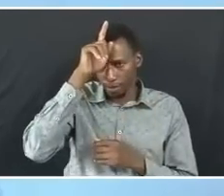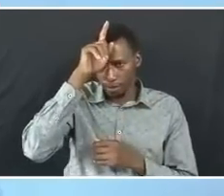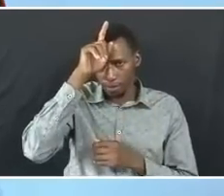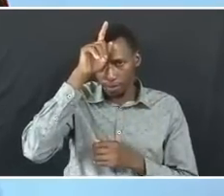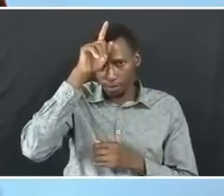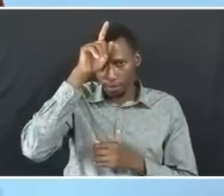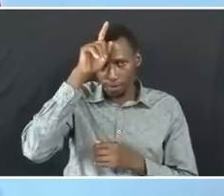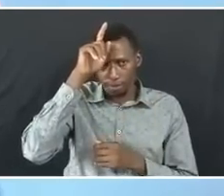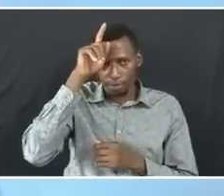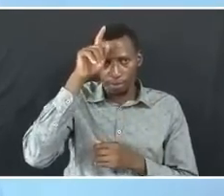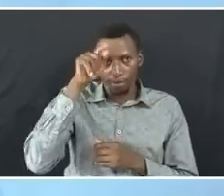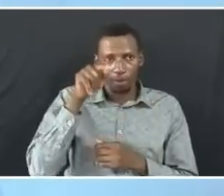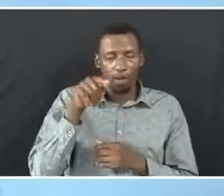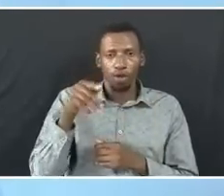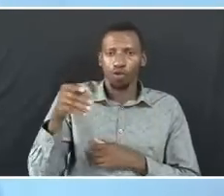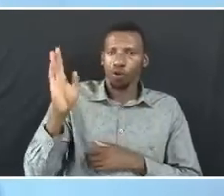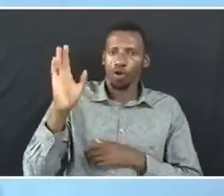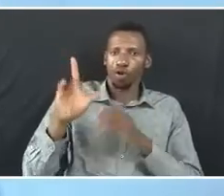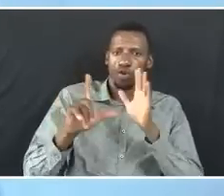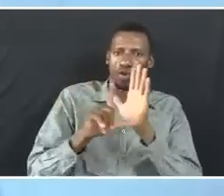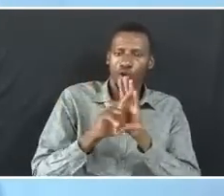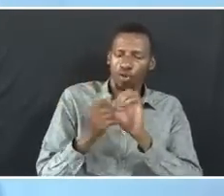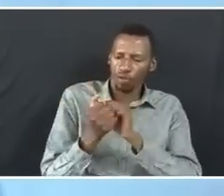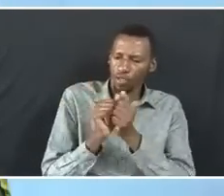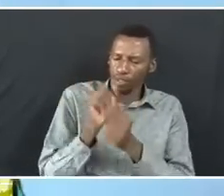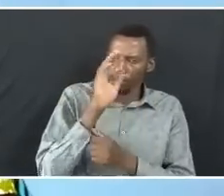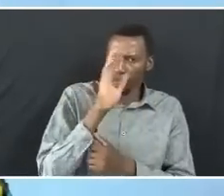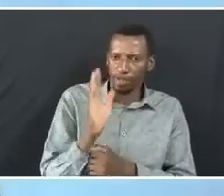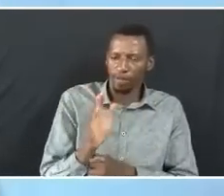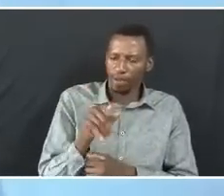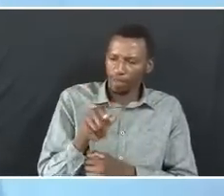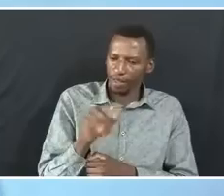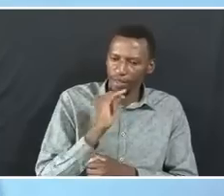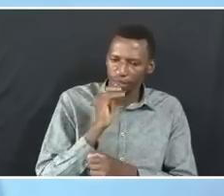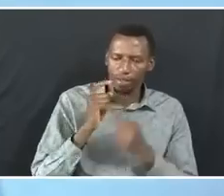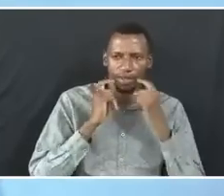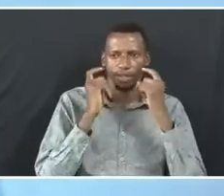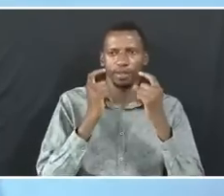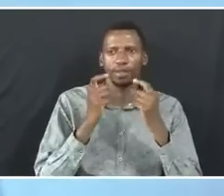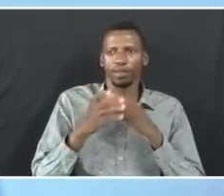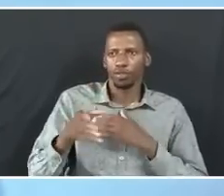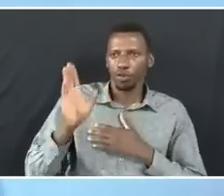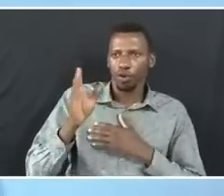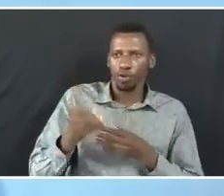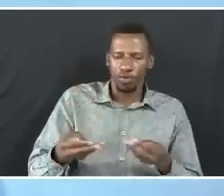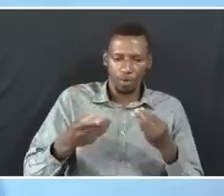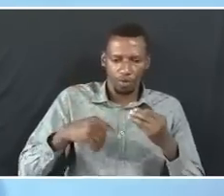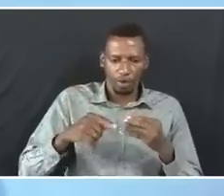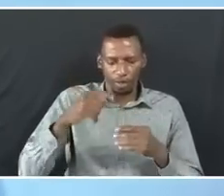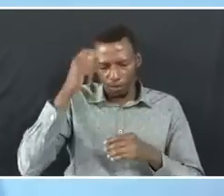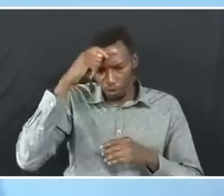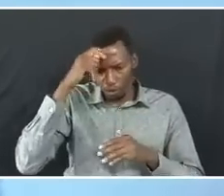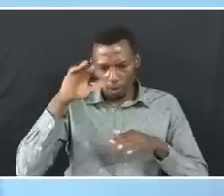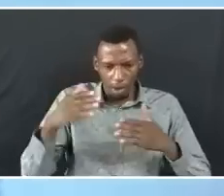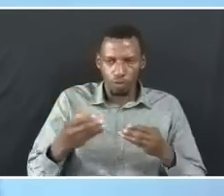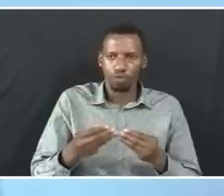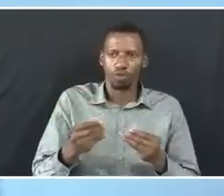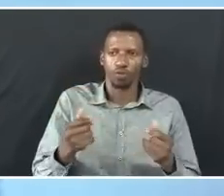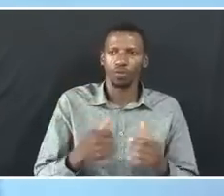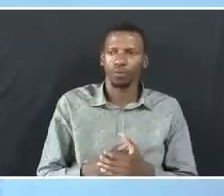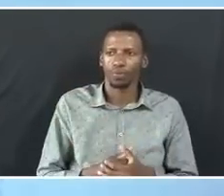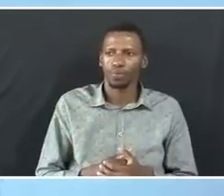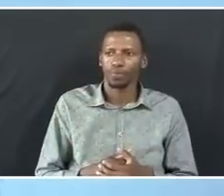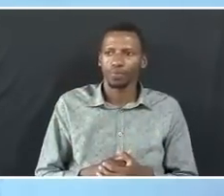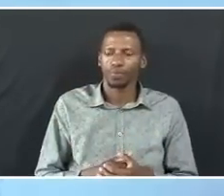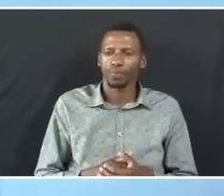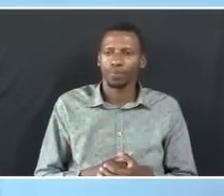never changed. It remains to be seen. God should give us tact and wisdom on how to address it.